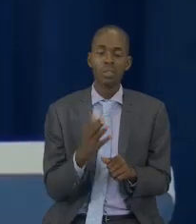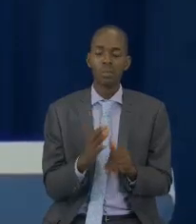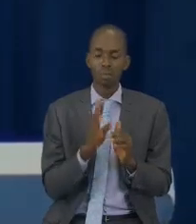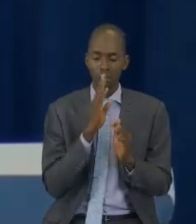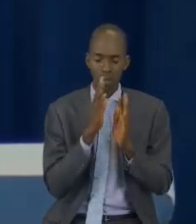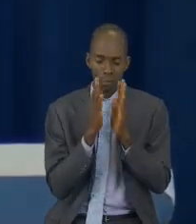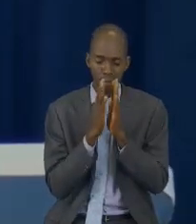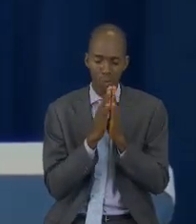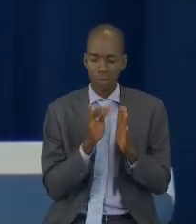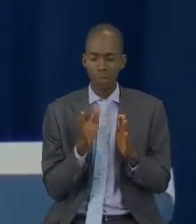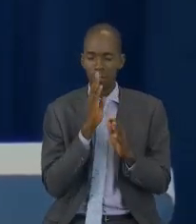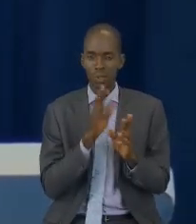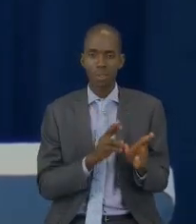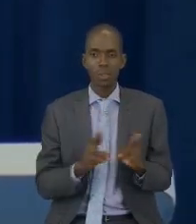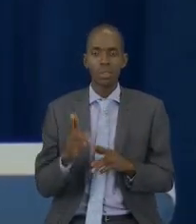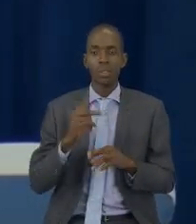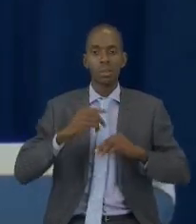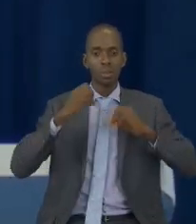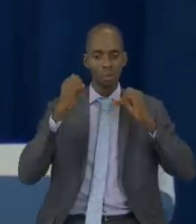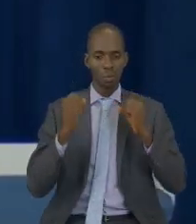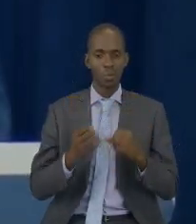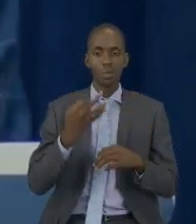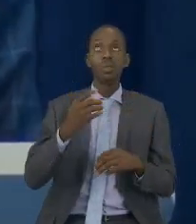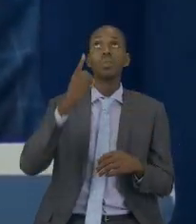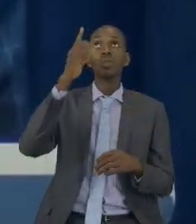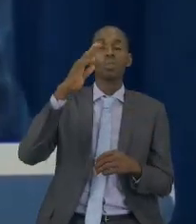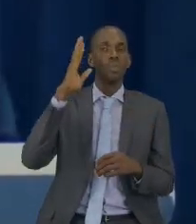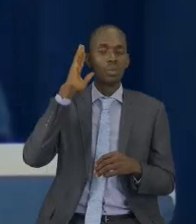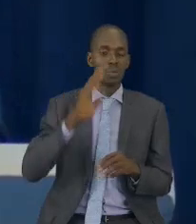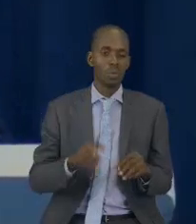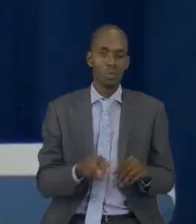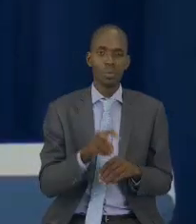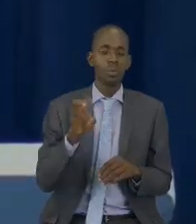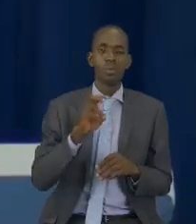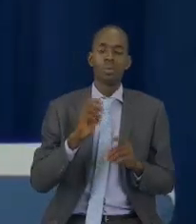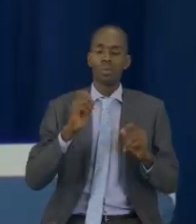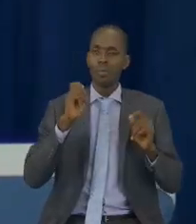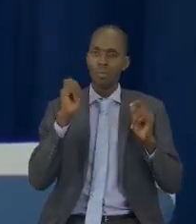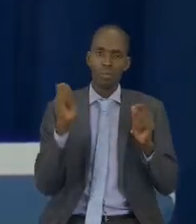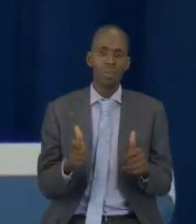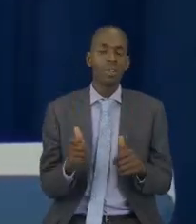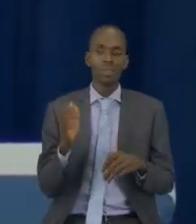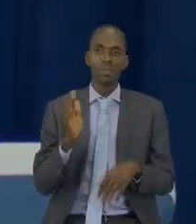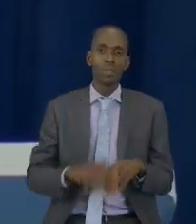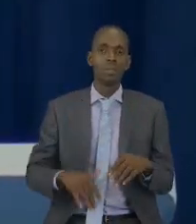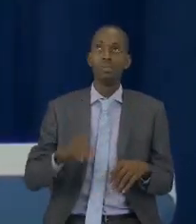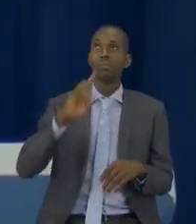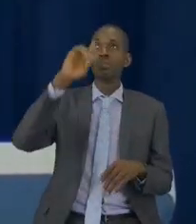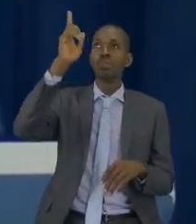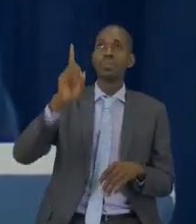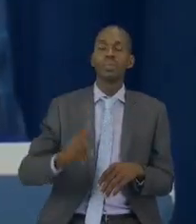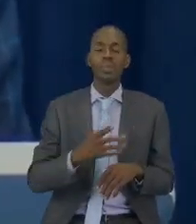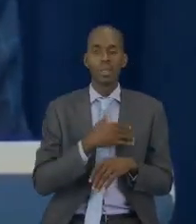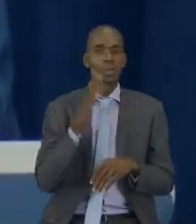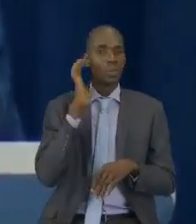The power of God is going to travel faster than lightning and strike you there. And